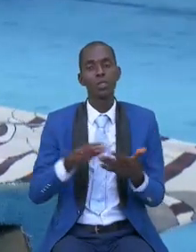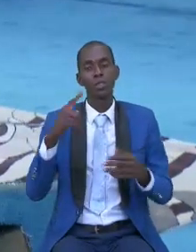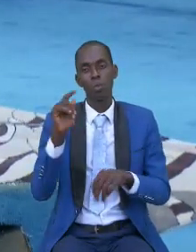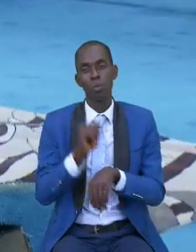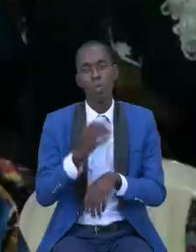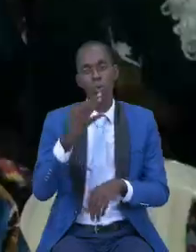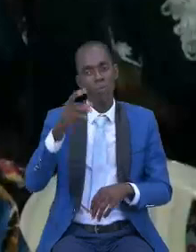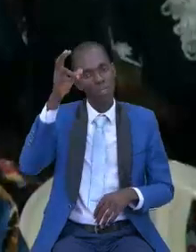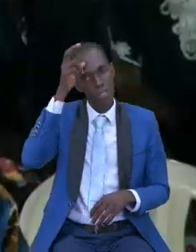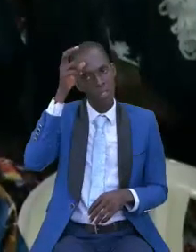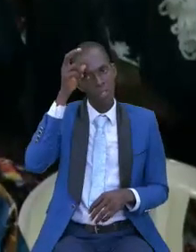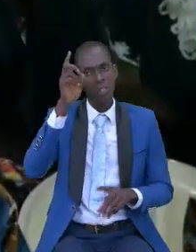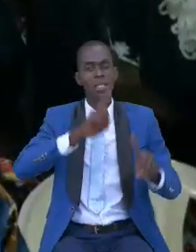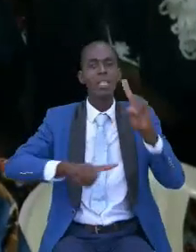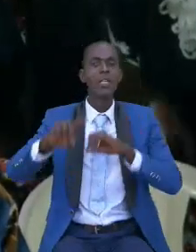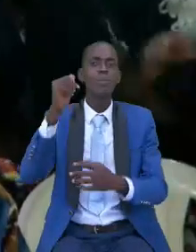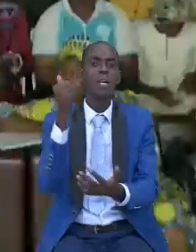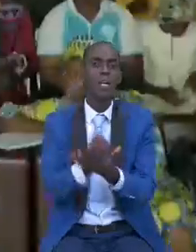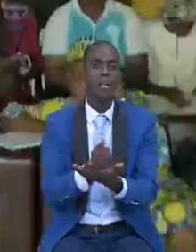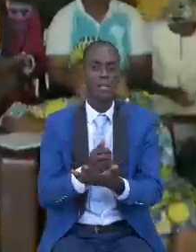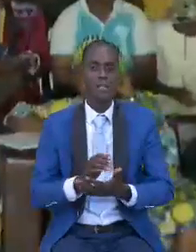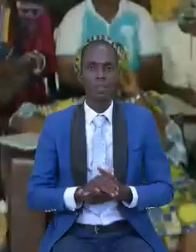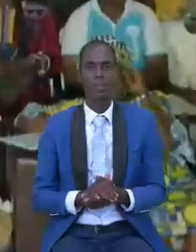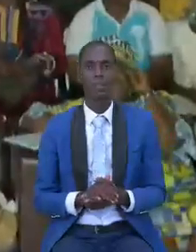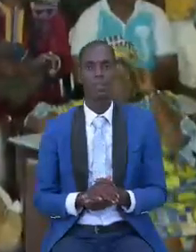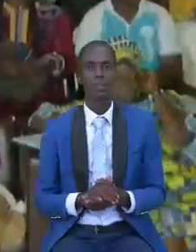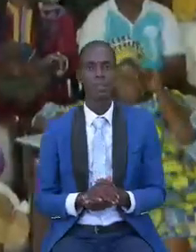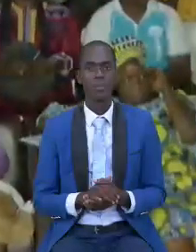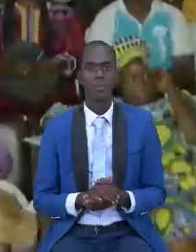devil. Say amen. Amen.